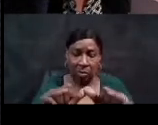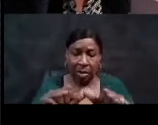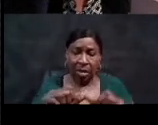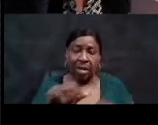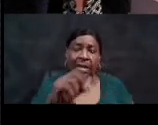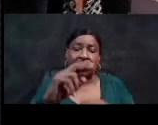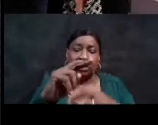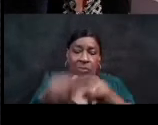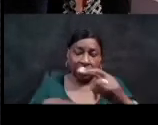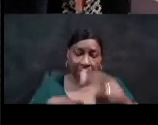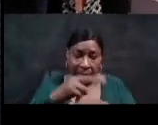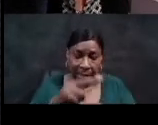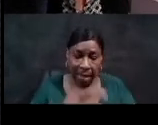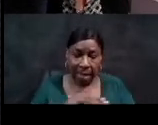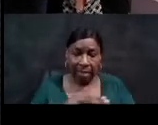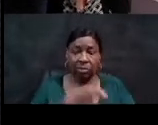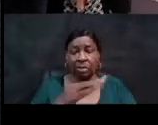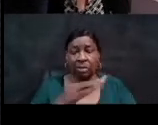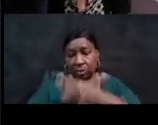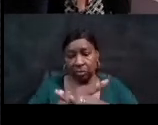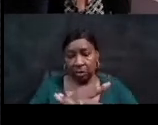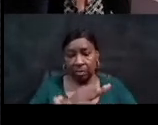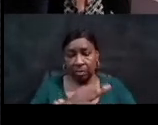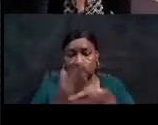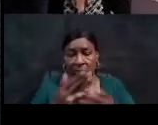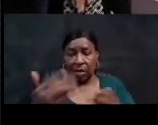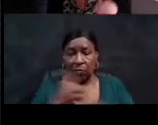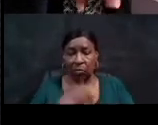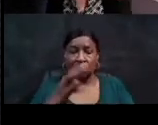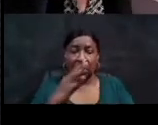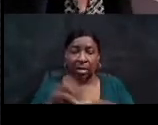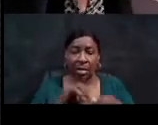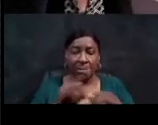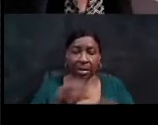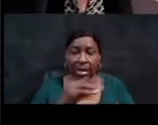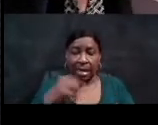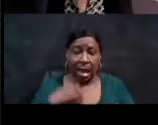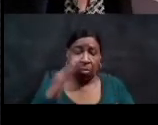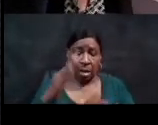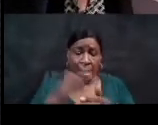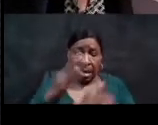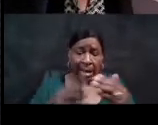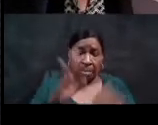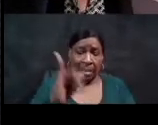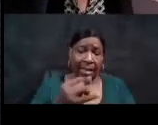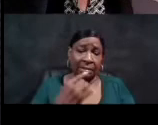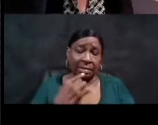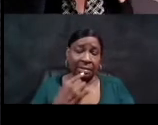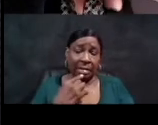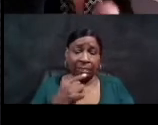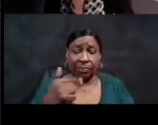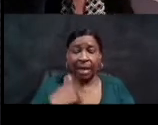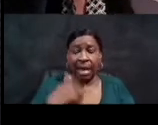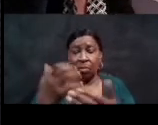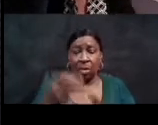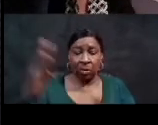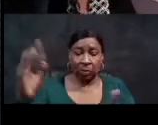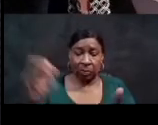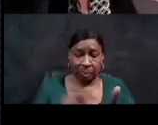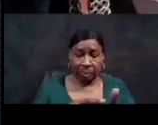deterrence regime that we're talking about. And I'll end by just mentioning, I wanted to return